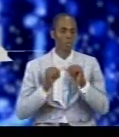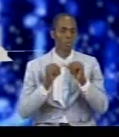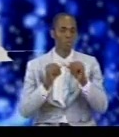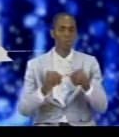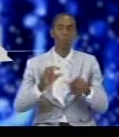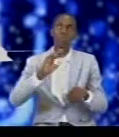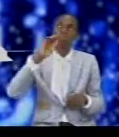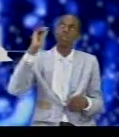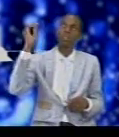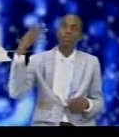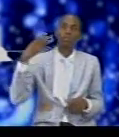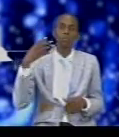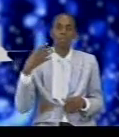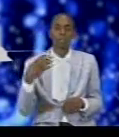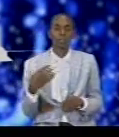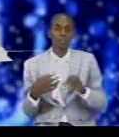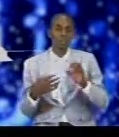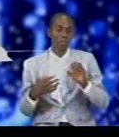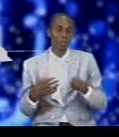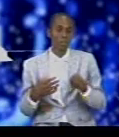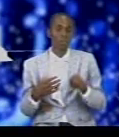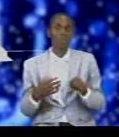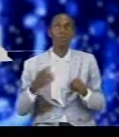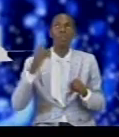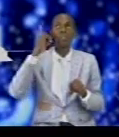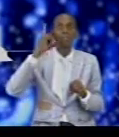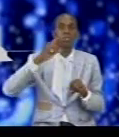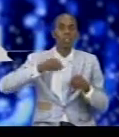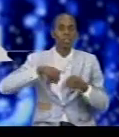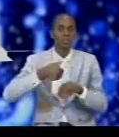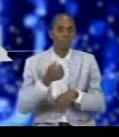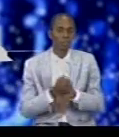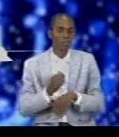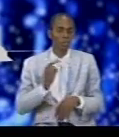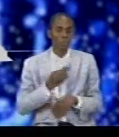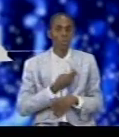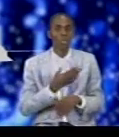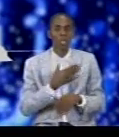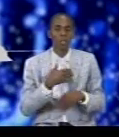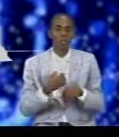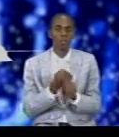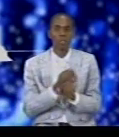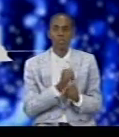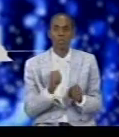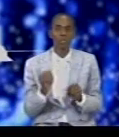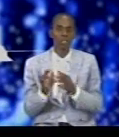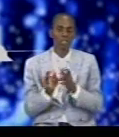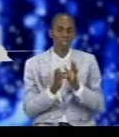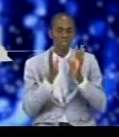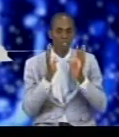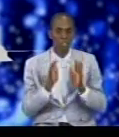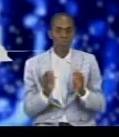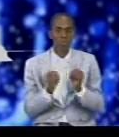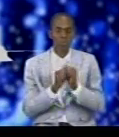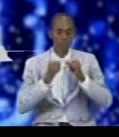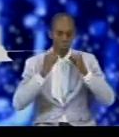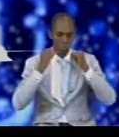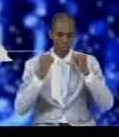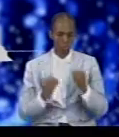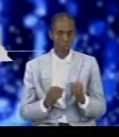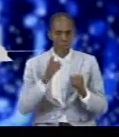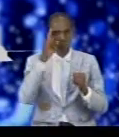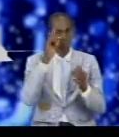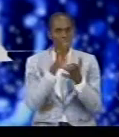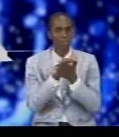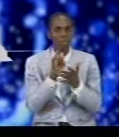grace. Yes, he establishes and make us Christian with strong conviction. He give us steadfast, so that we remain